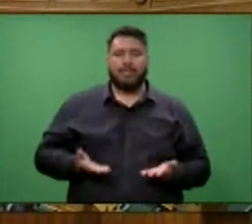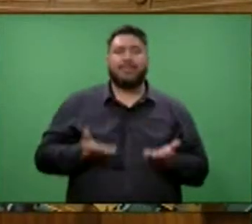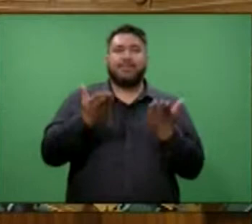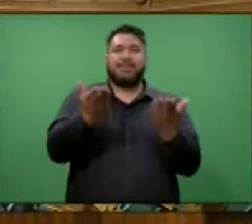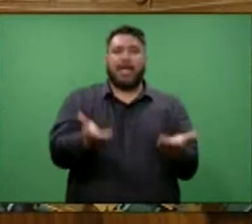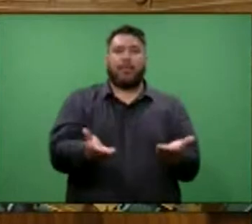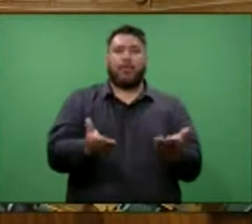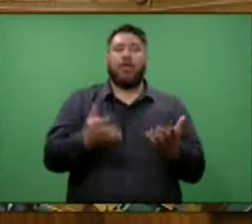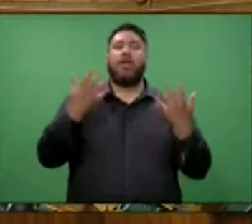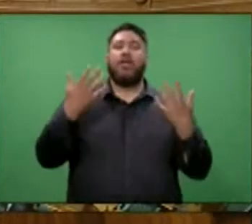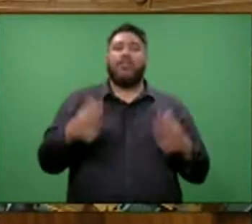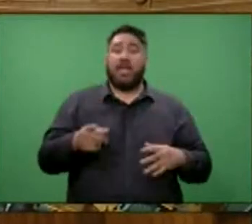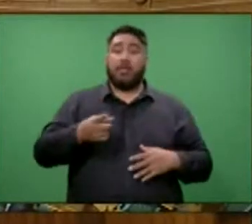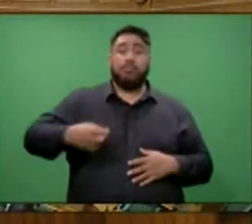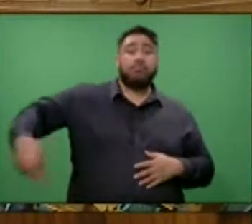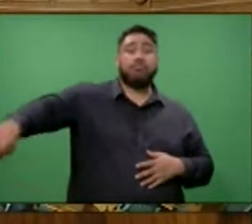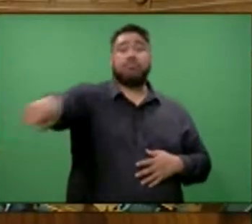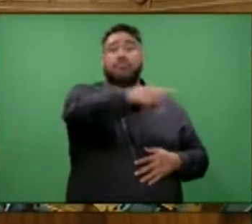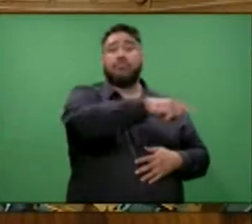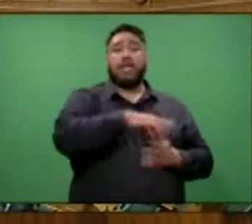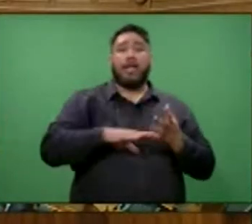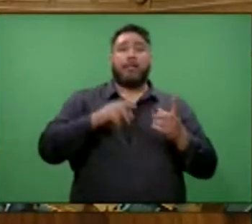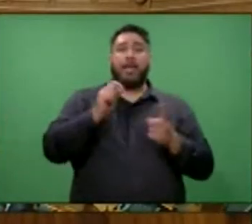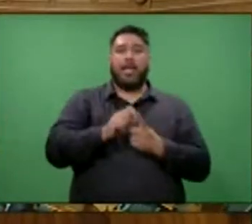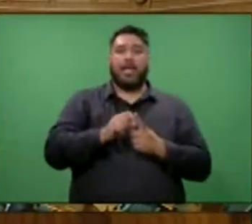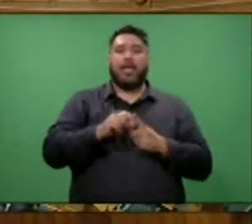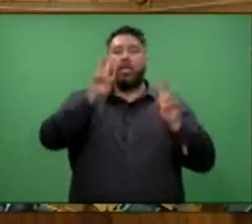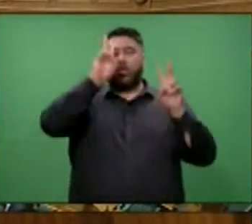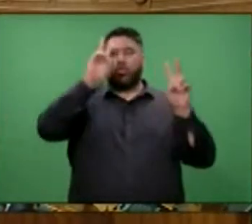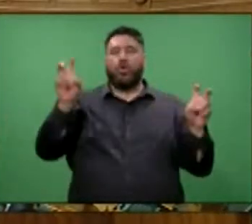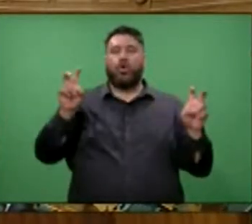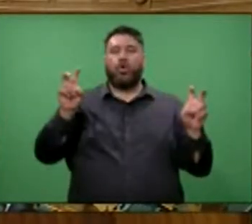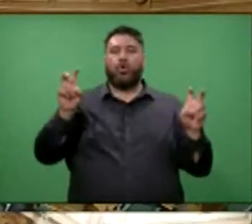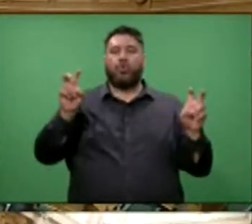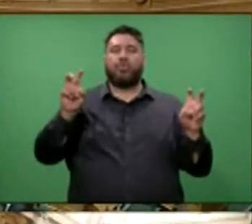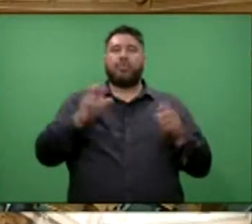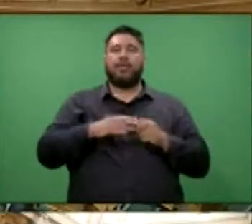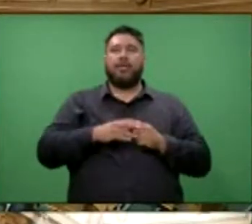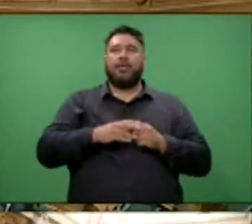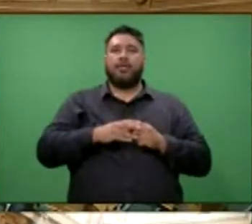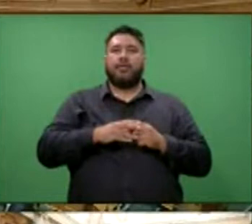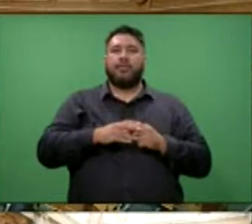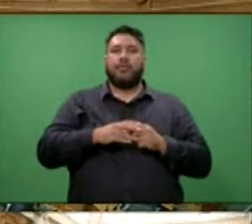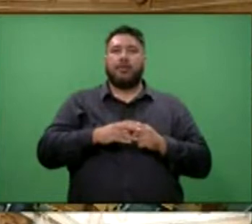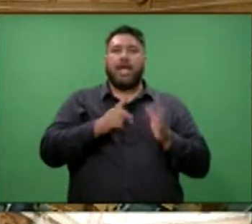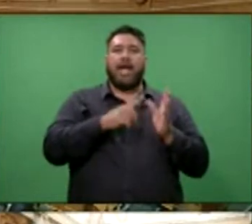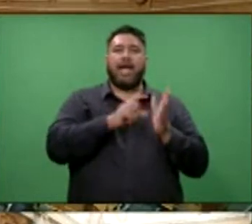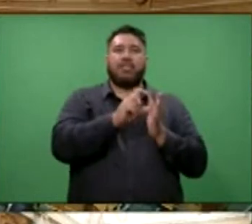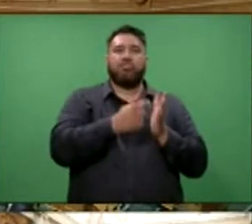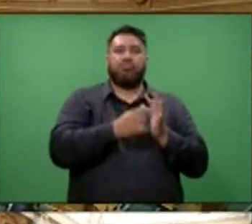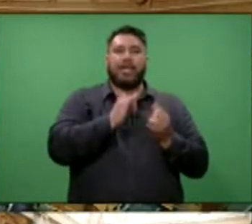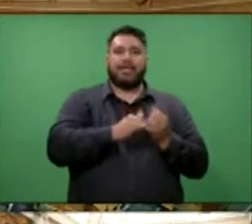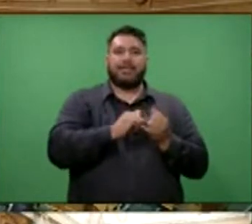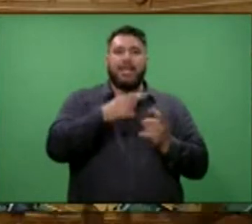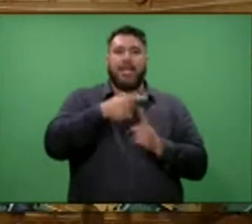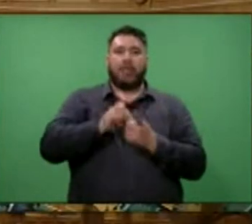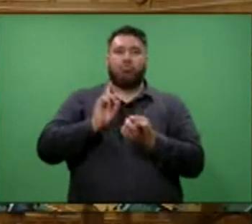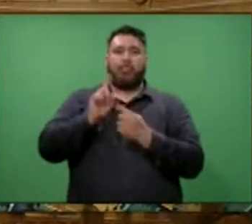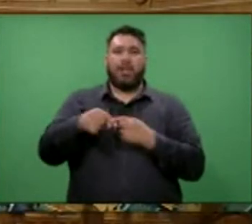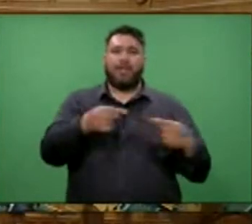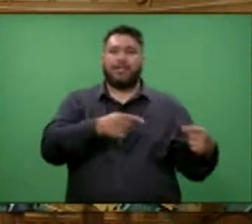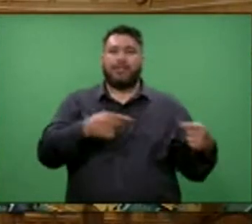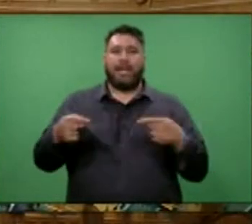speech in a debate known as the Address and Reply Debate. This is the first major debate in Parliament and is a